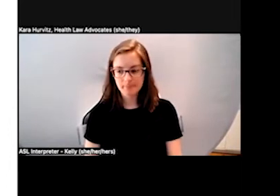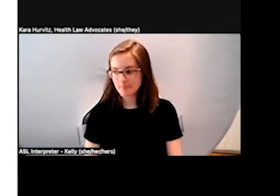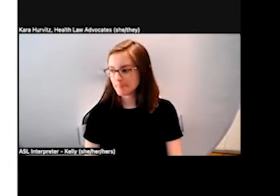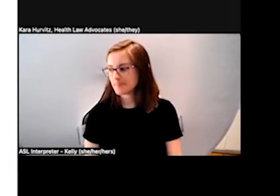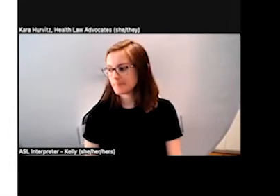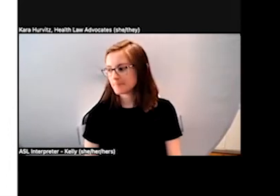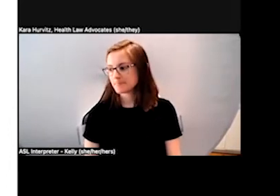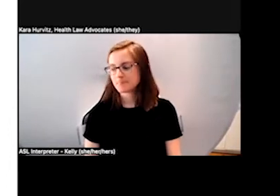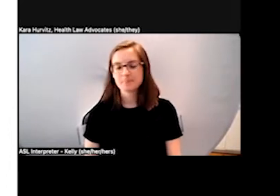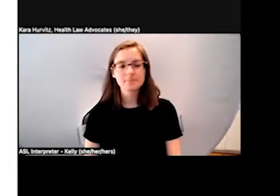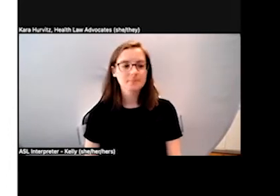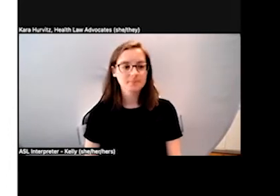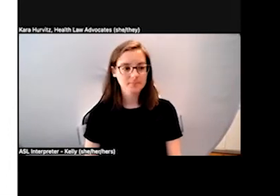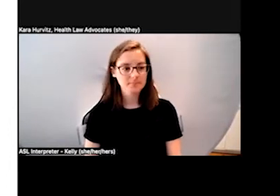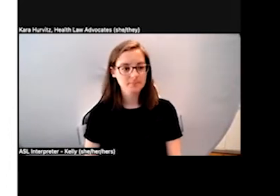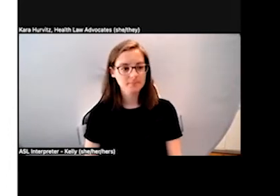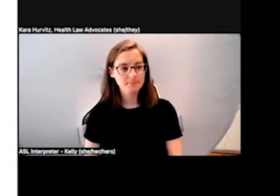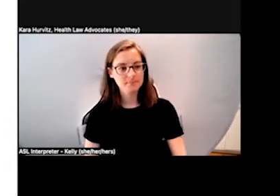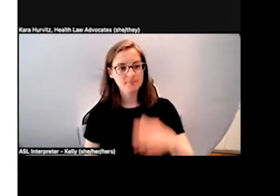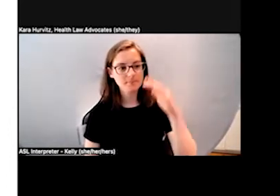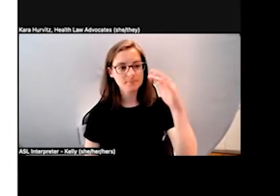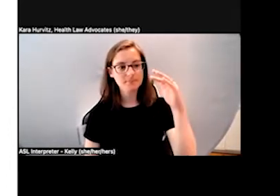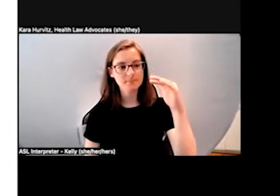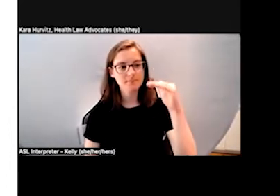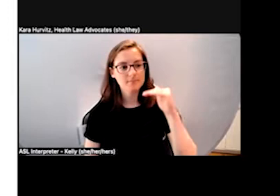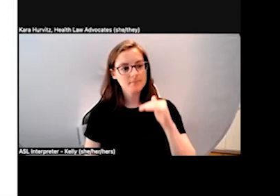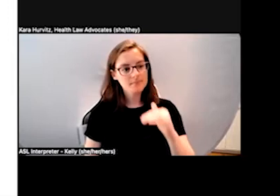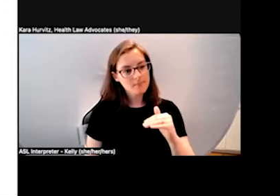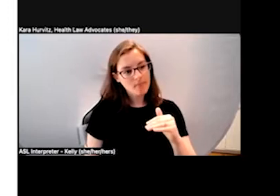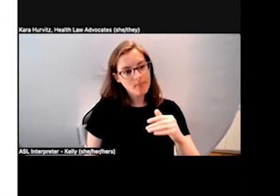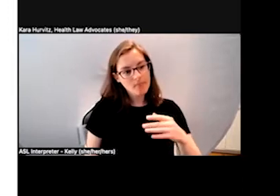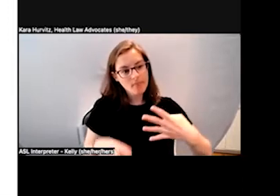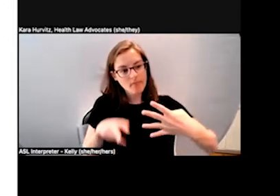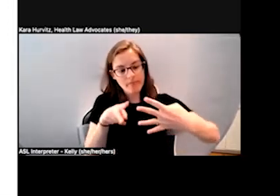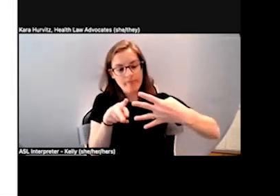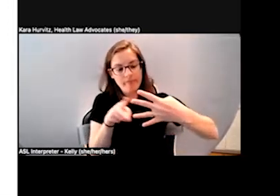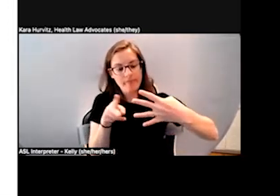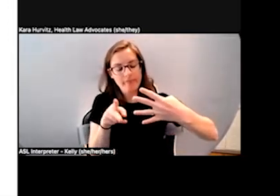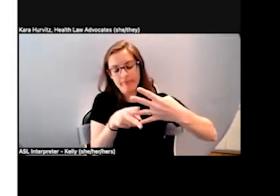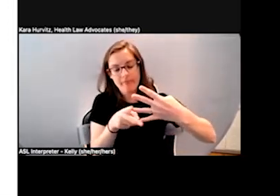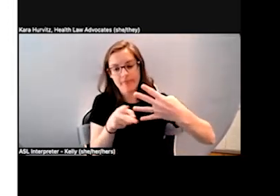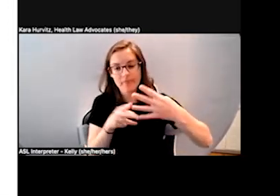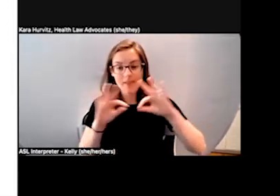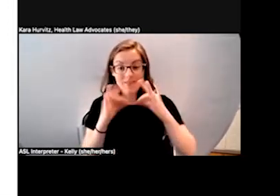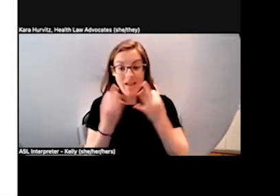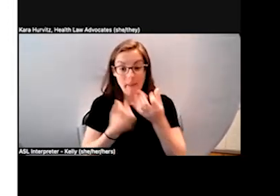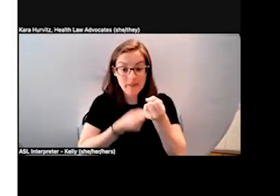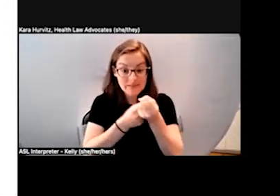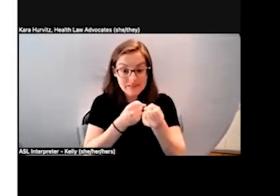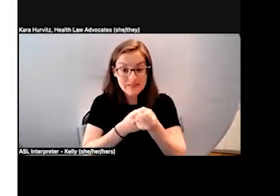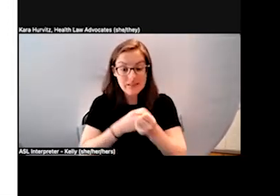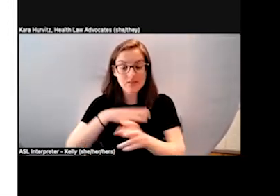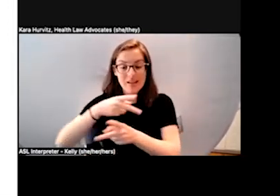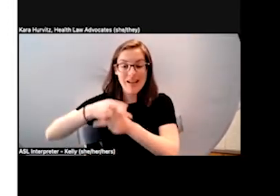So family assistance and Care Plus are both pretty comprehensive coverage. The only big difference is